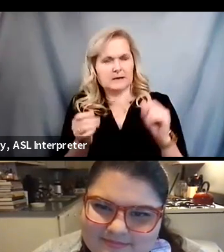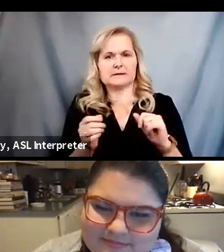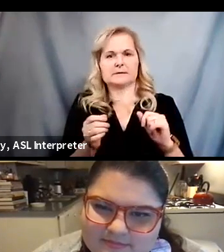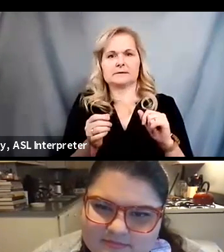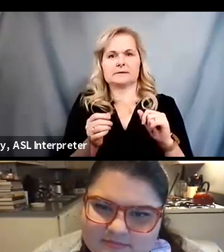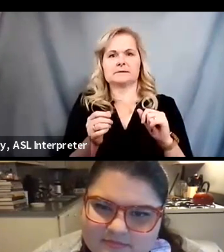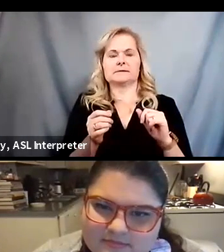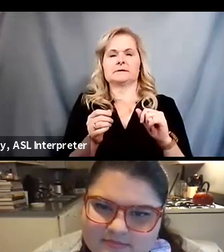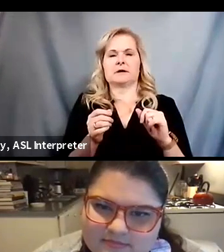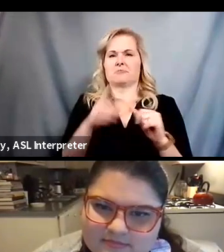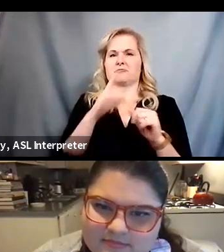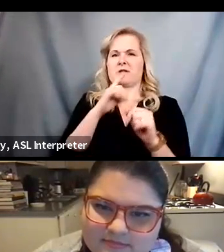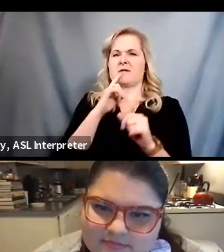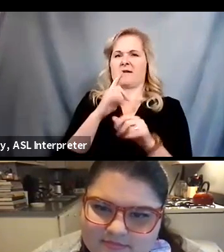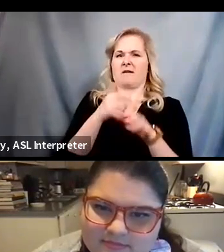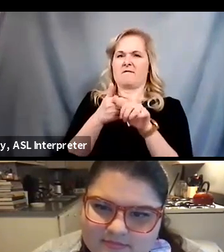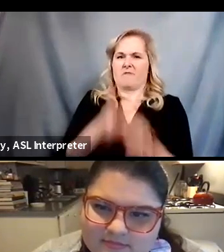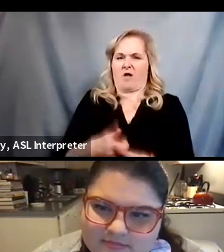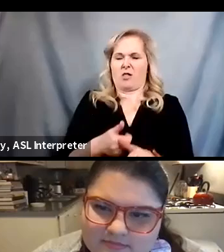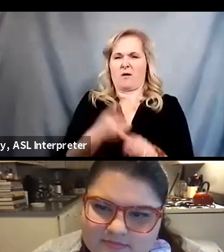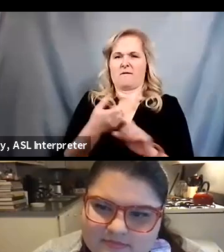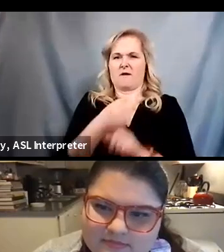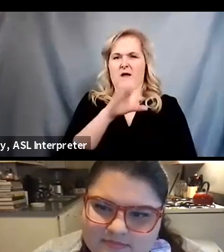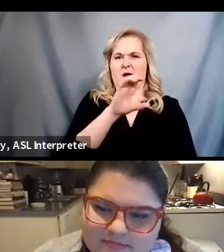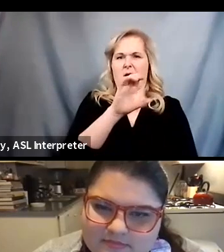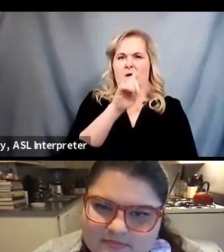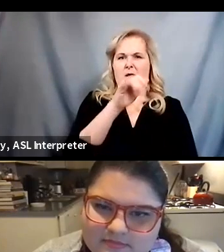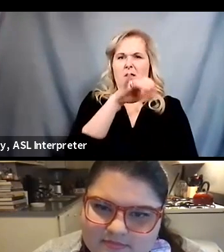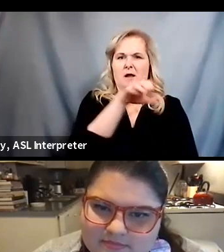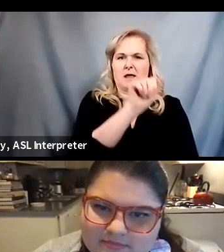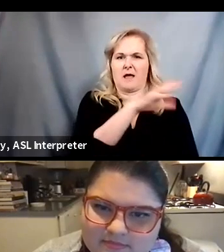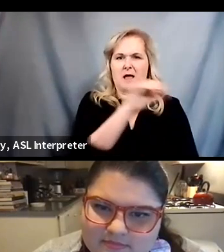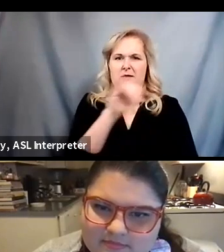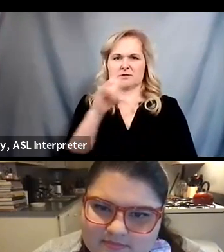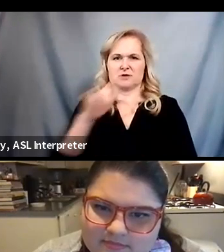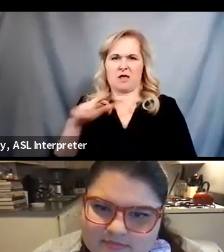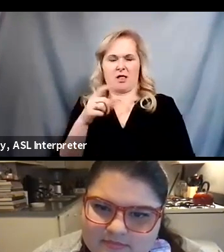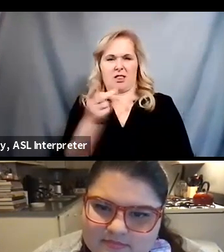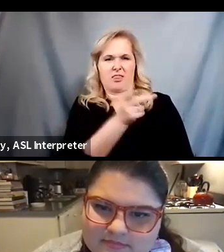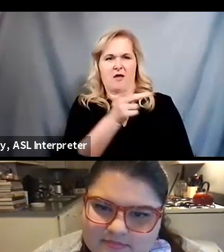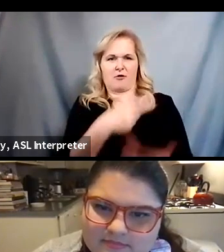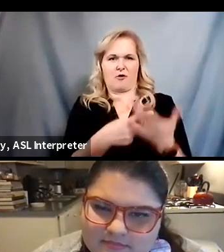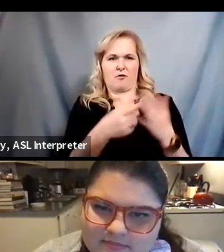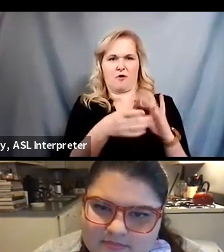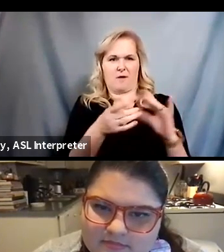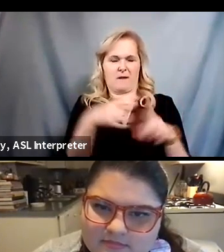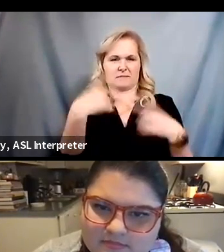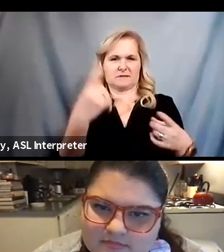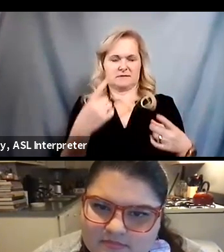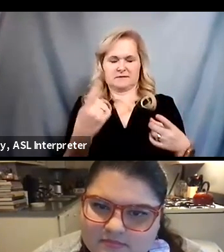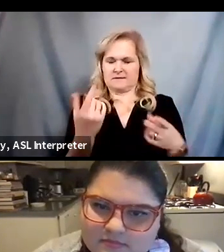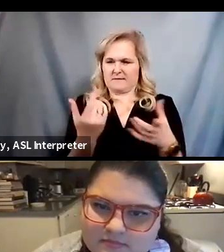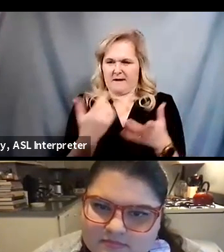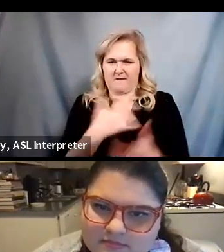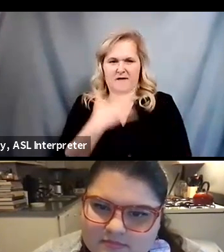particularly vibing off of what Claudia and Jill were talking about before. I mean, again, I do think it's so much in the way that we talk about